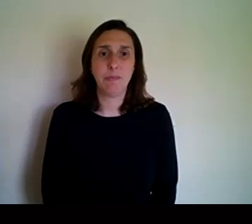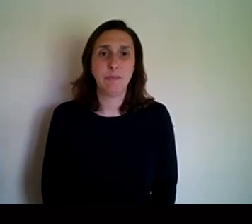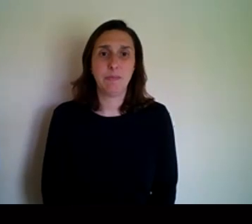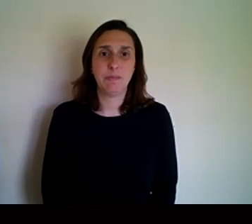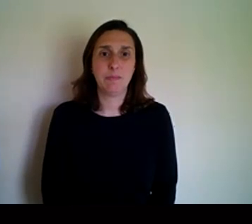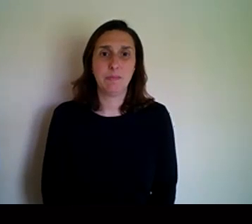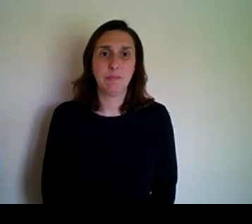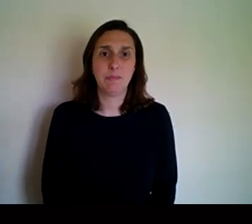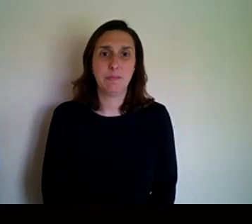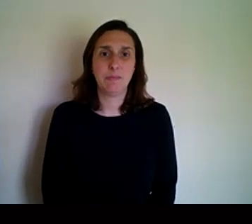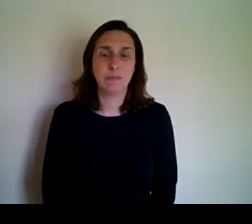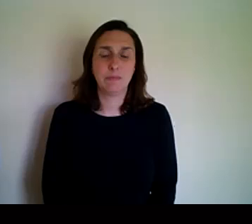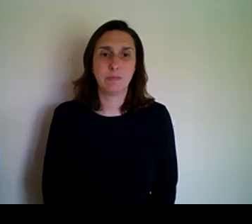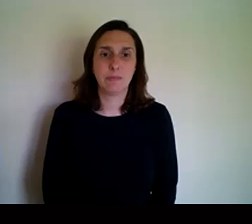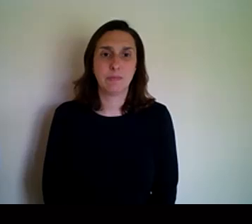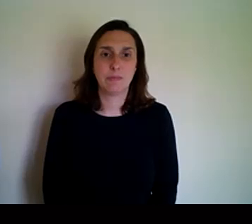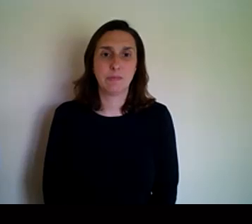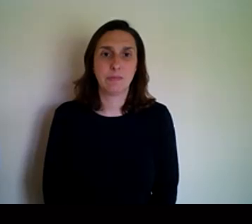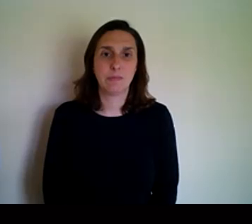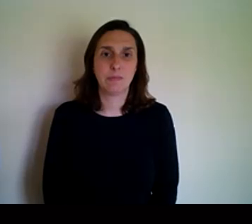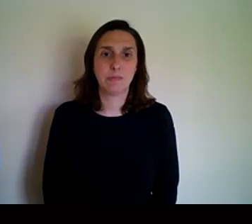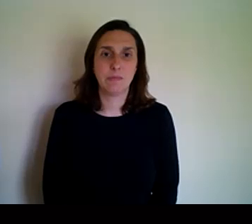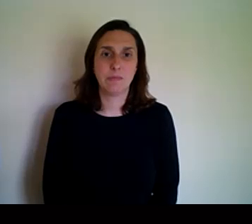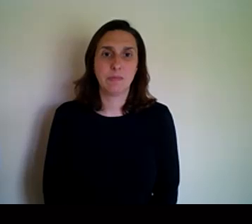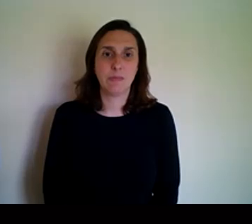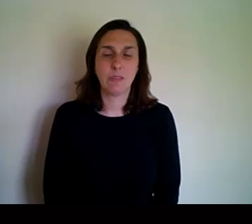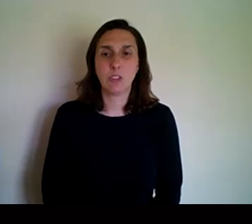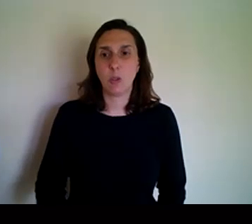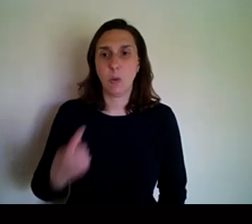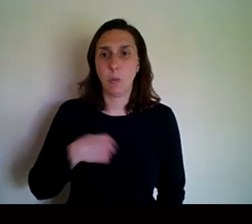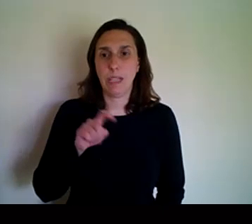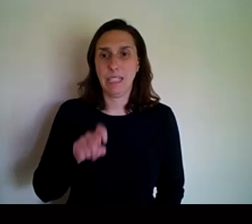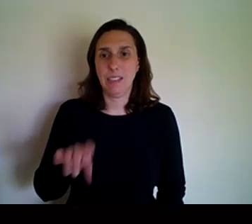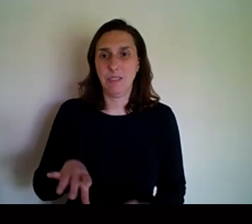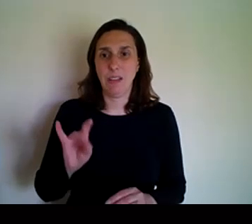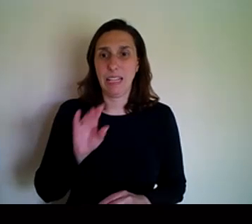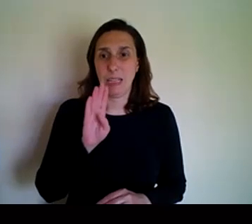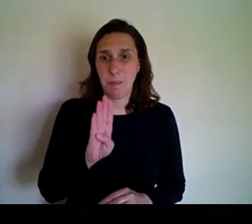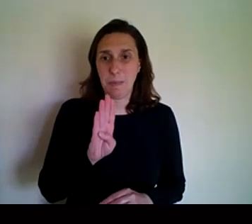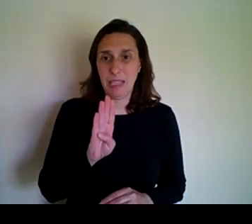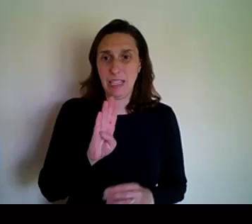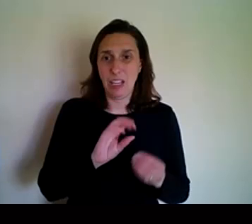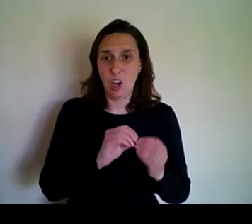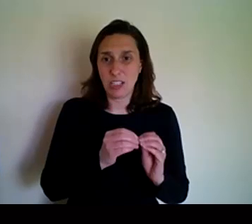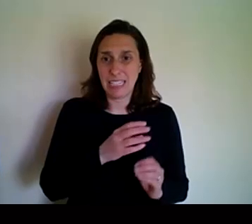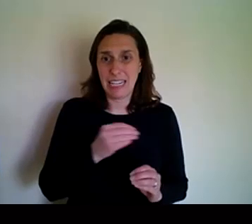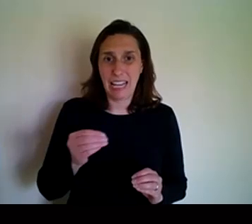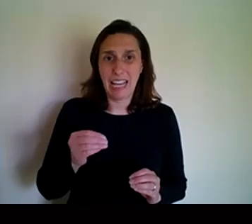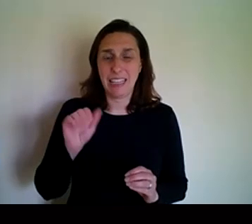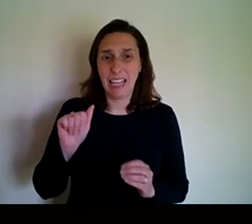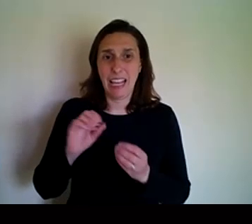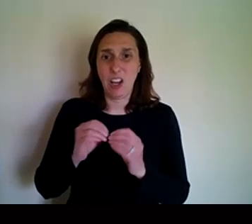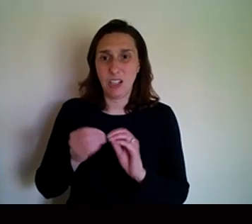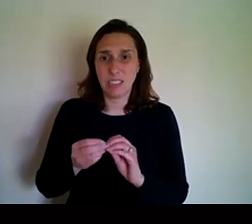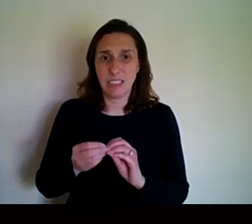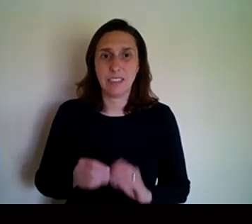It has a positive end to it. And so what we need to do is we need to find the b constant and the a constant. Well, at time equals 0, we know our